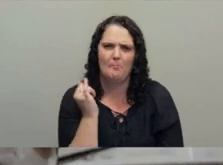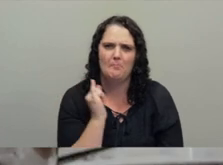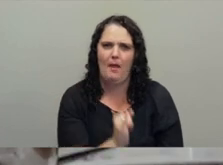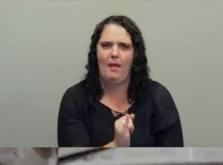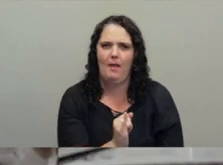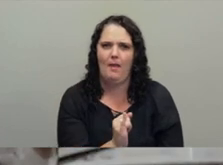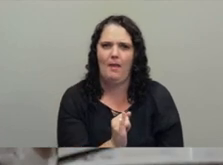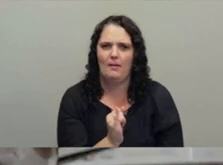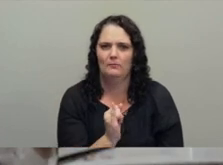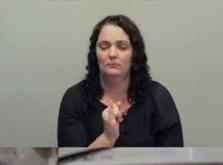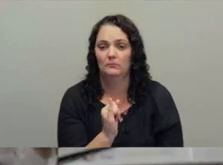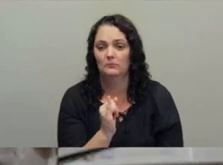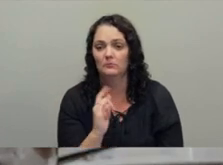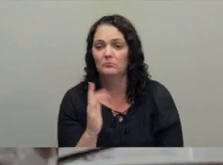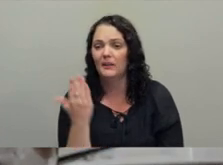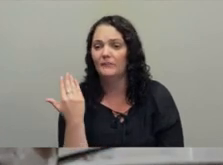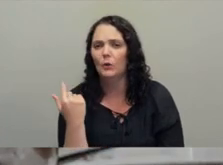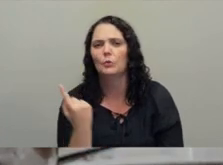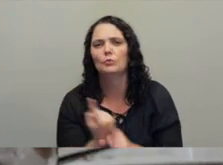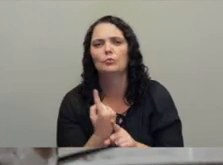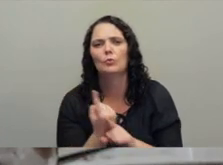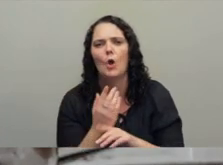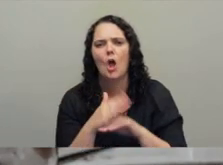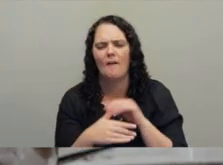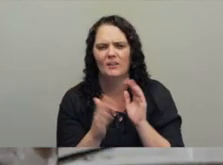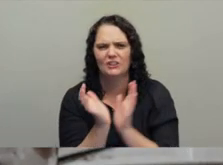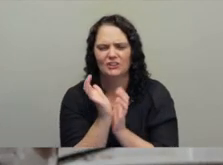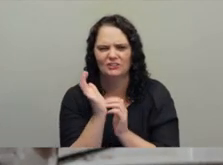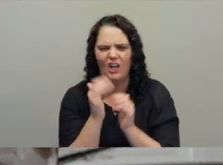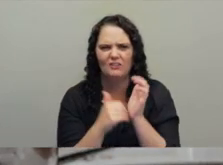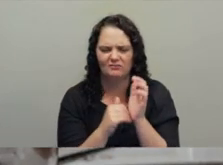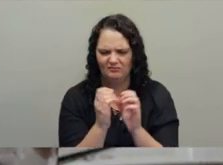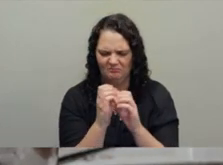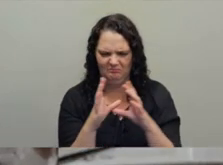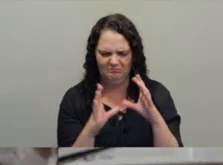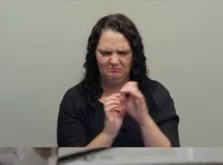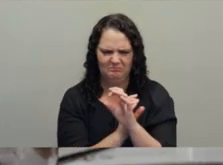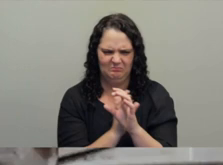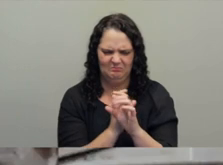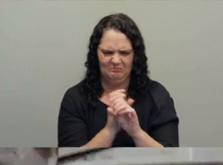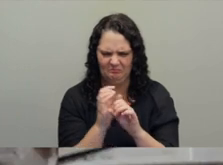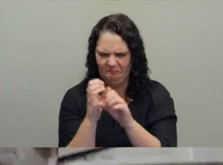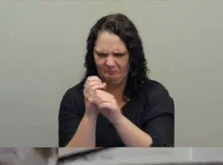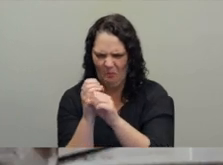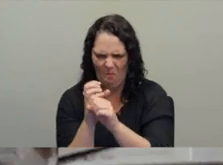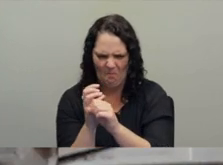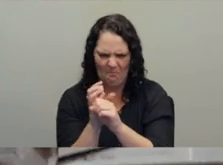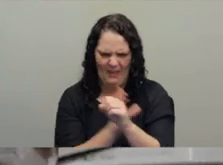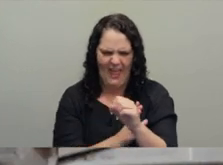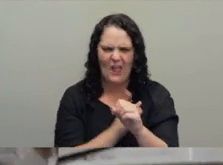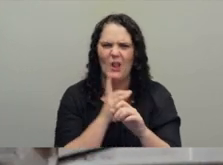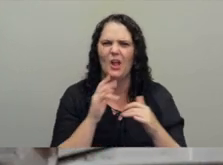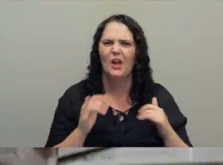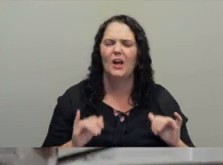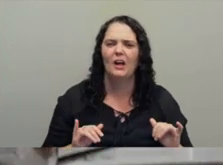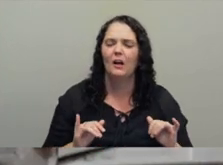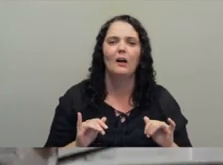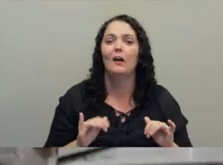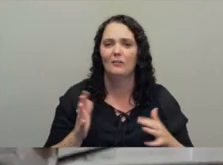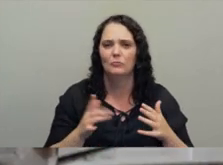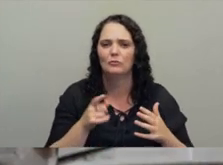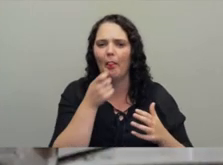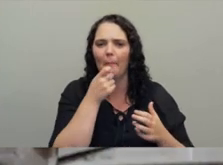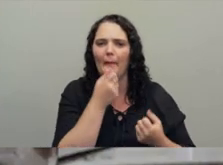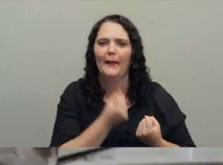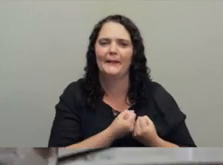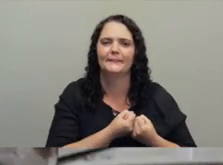your drawing was out of proportions, this time I want you to think, okay, I'm really going to make it out of proportion. I'm going to exaggerate. I'm